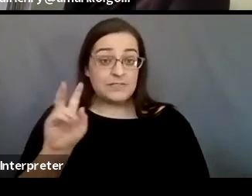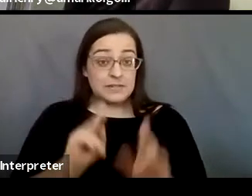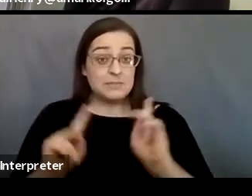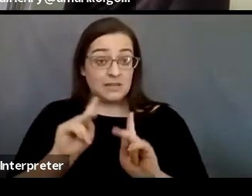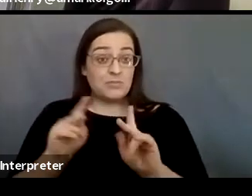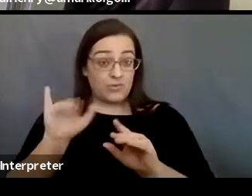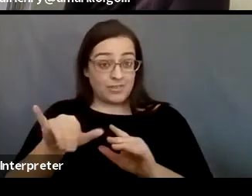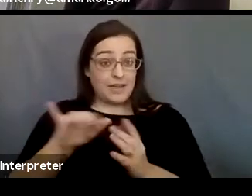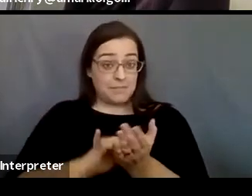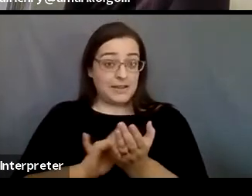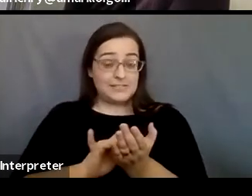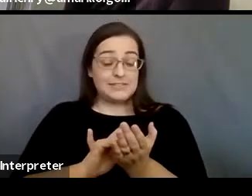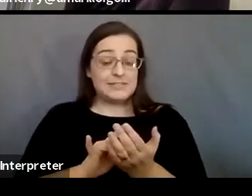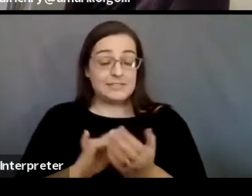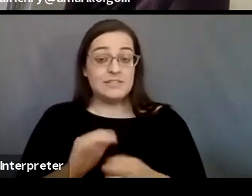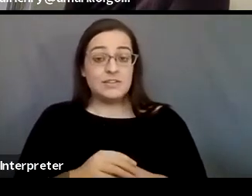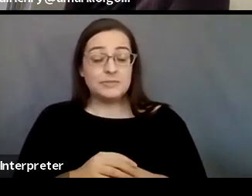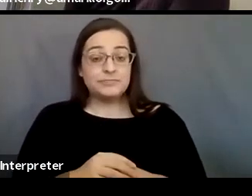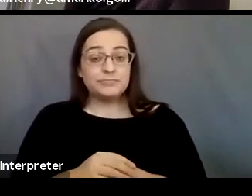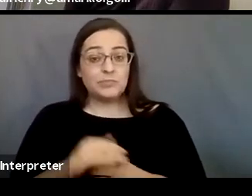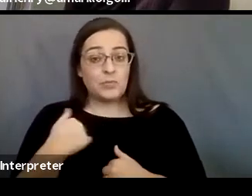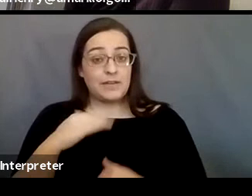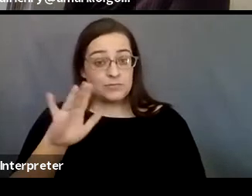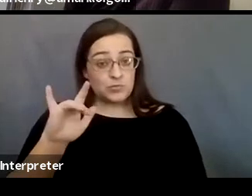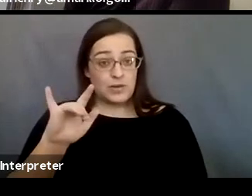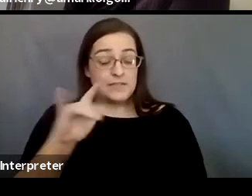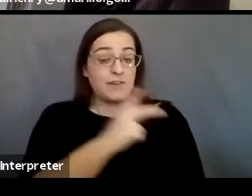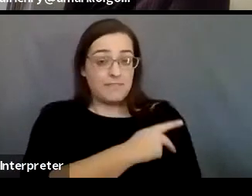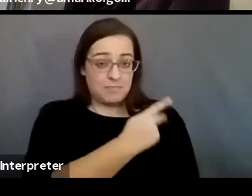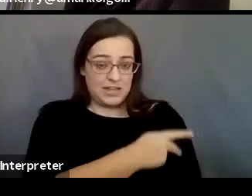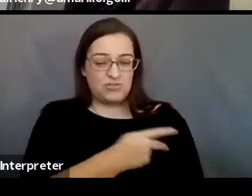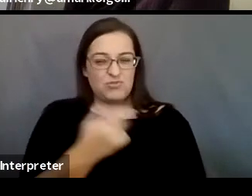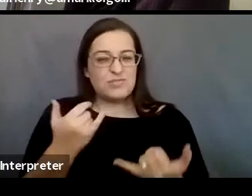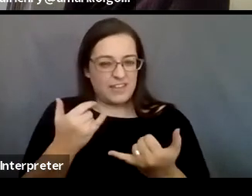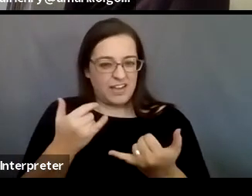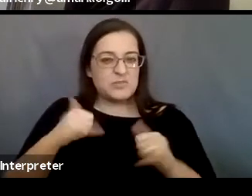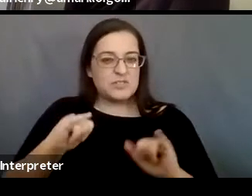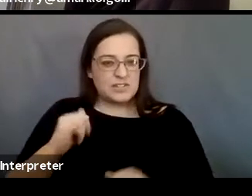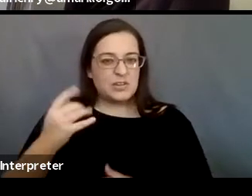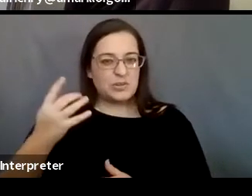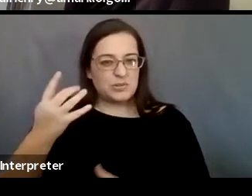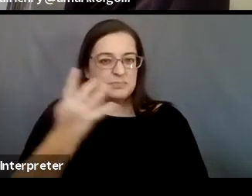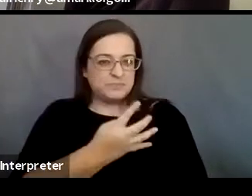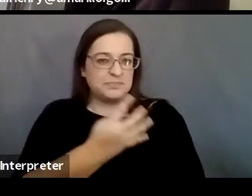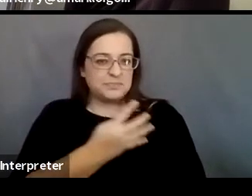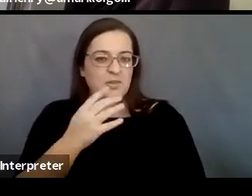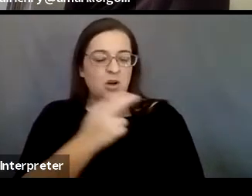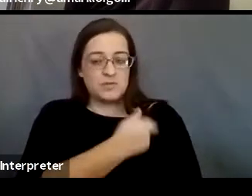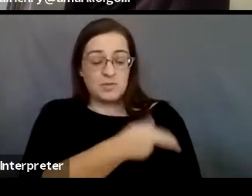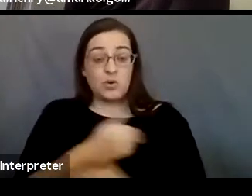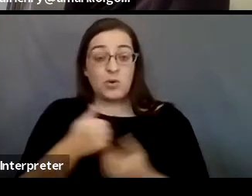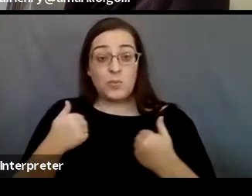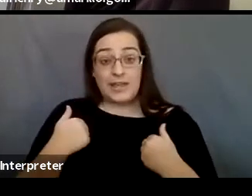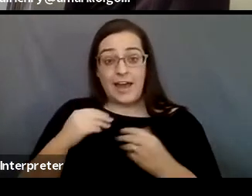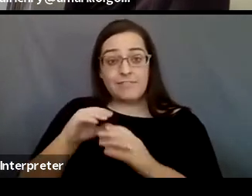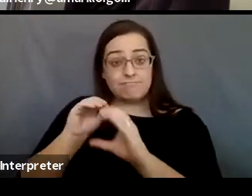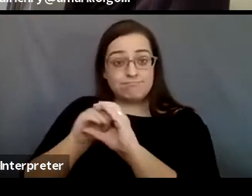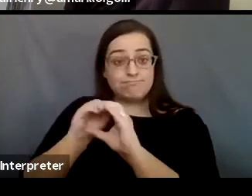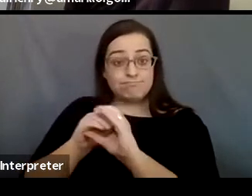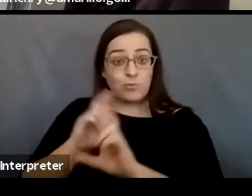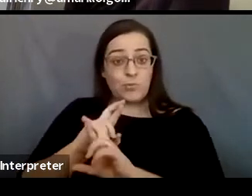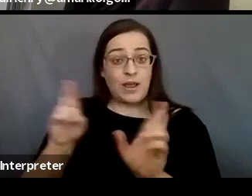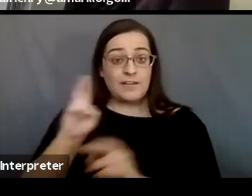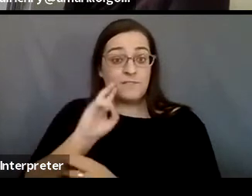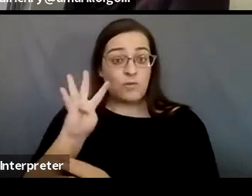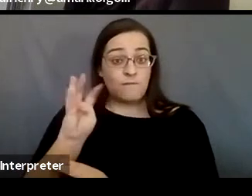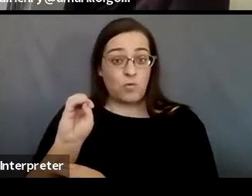this medication. Currently, we have 25 patients on it in the hospital. We have enough in storage for over 40 more patients. We've really had